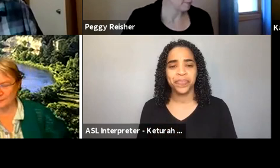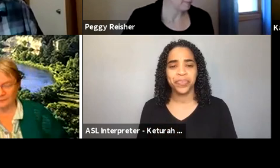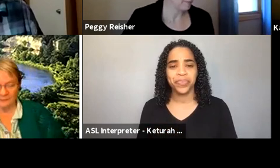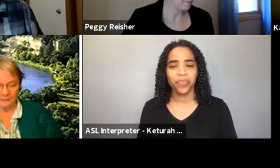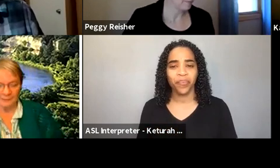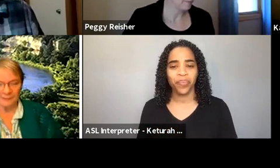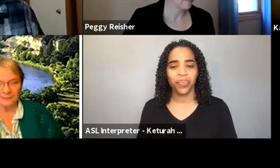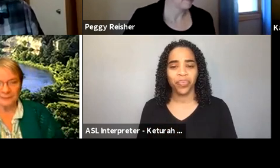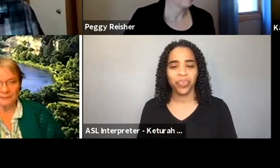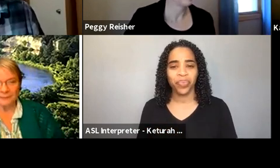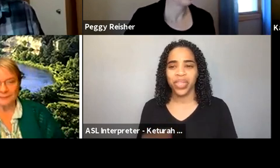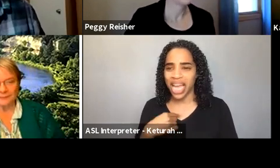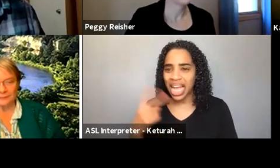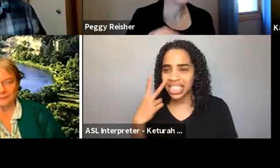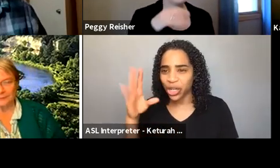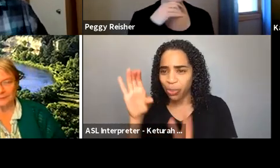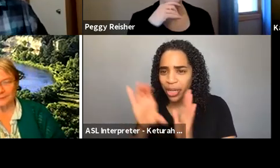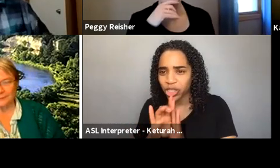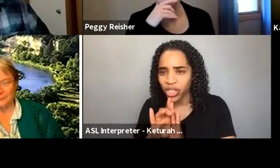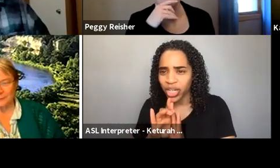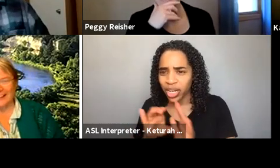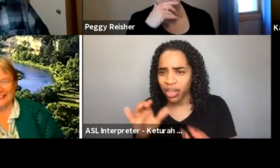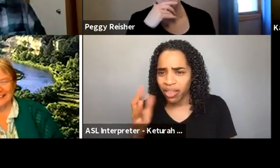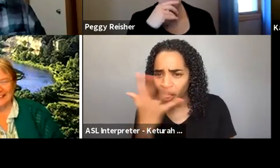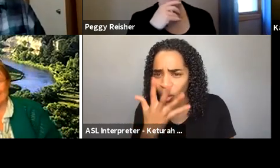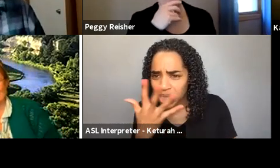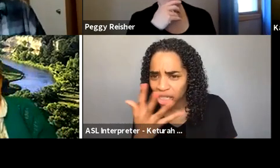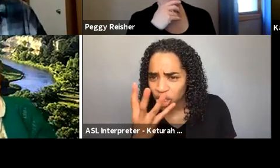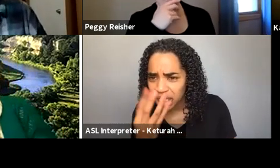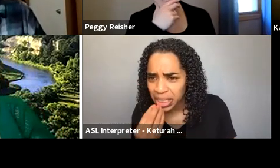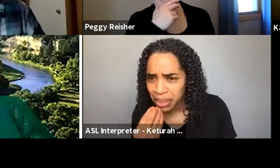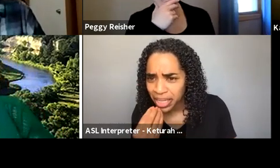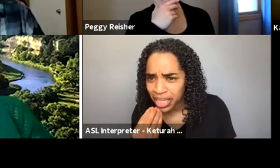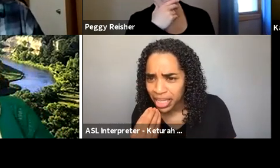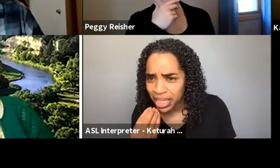Yeah, I see a picture of her that looks like she's asleep, but